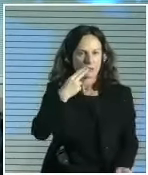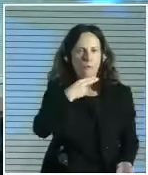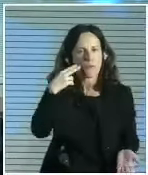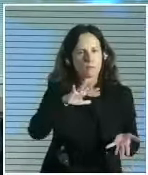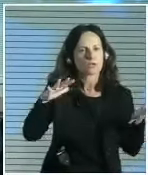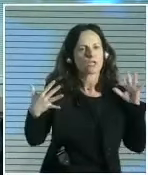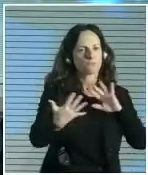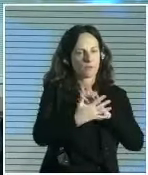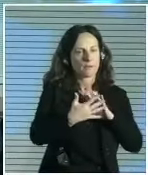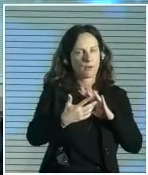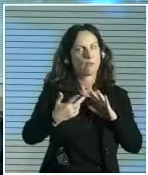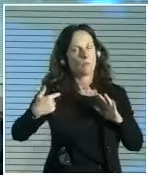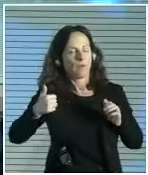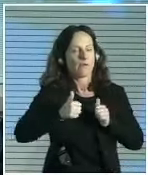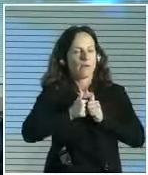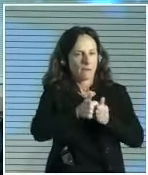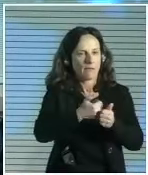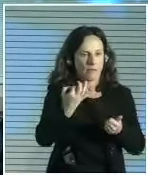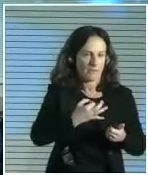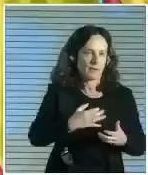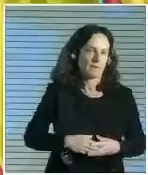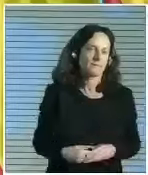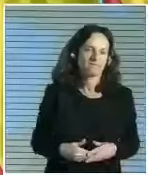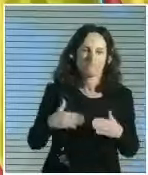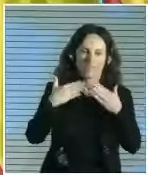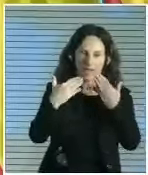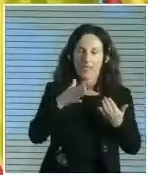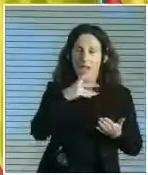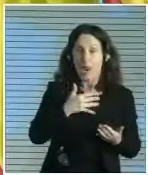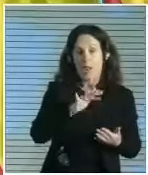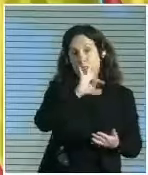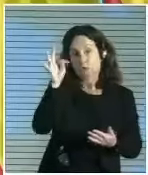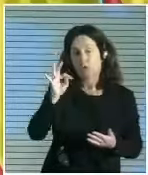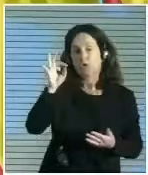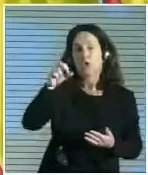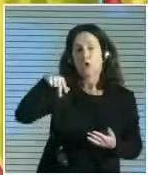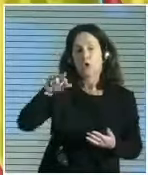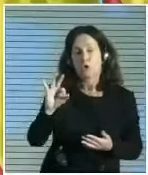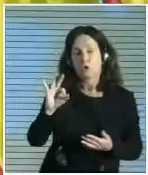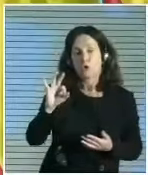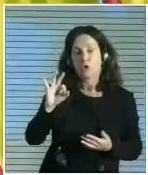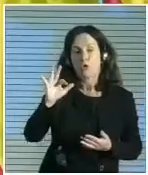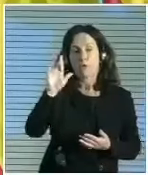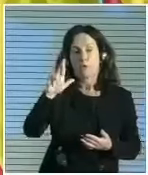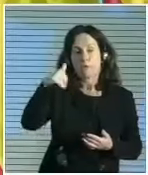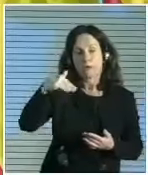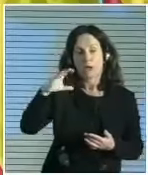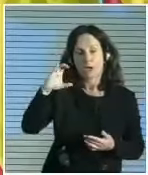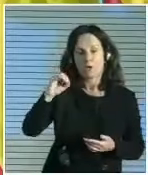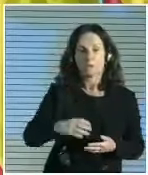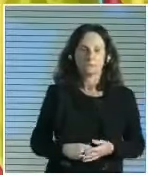next speaker is Tono Franco. Tono is the co-founder of